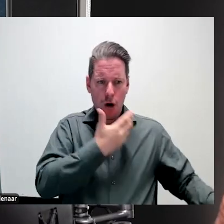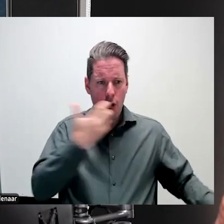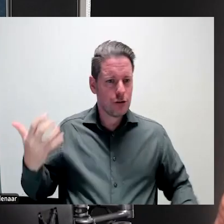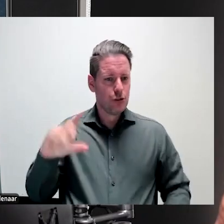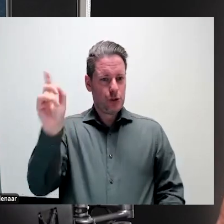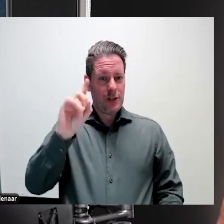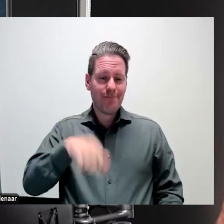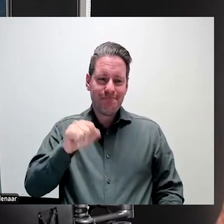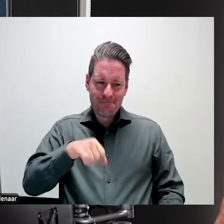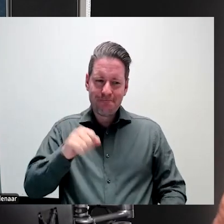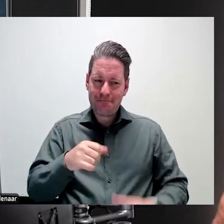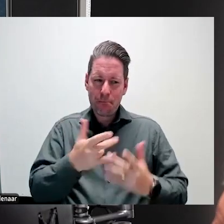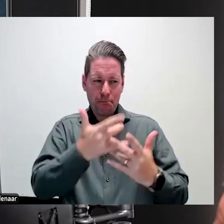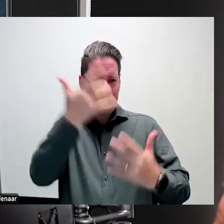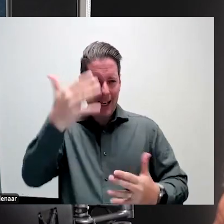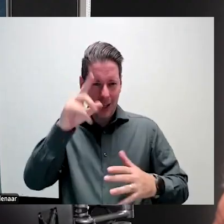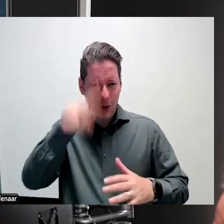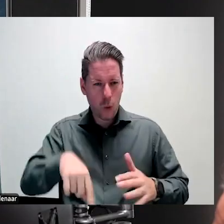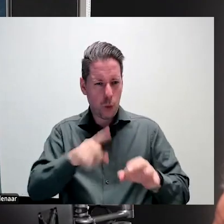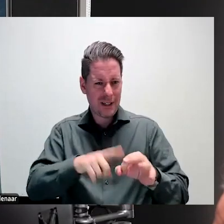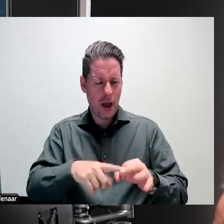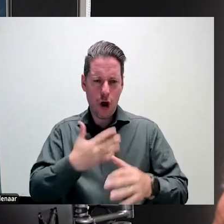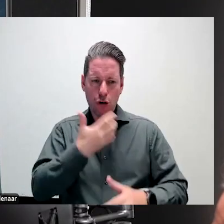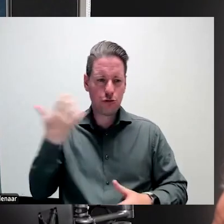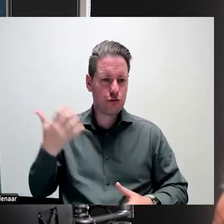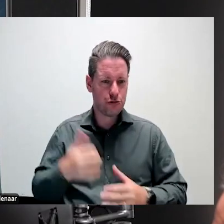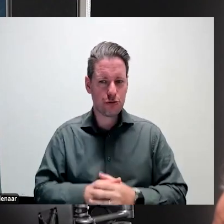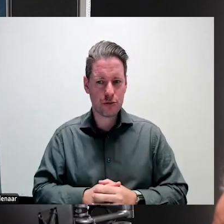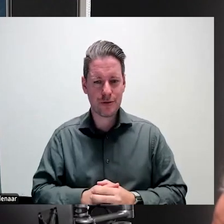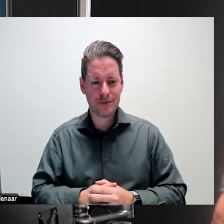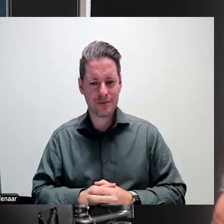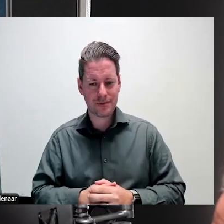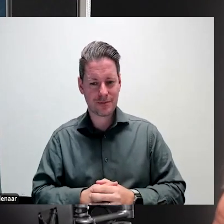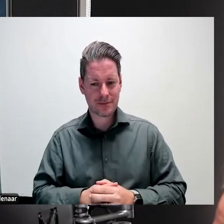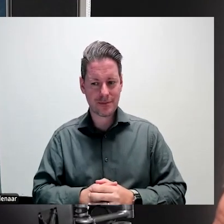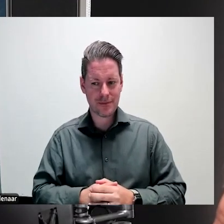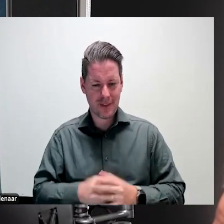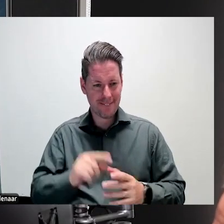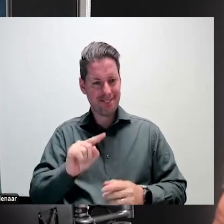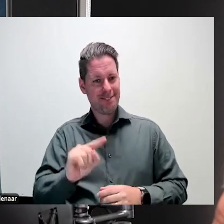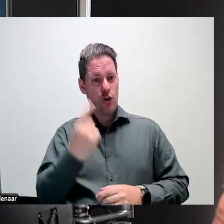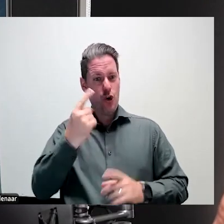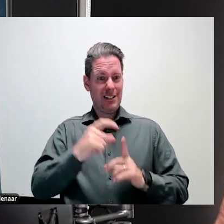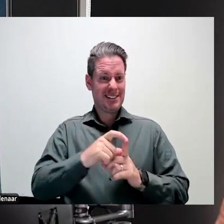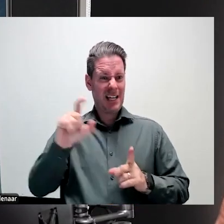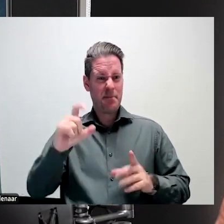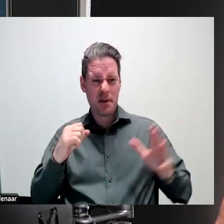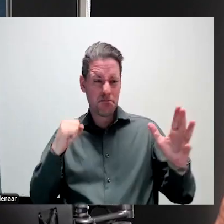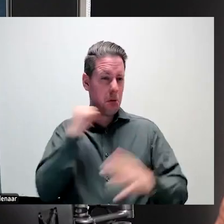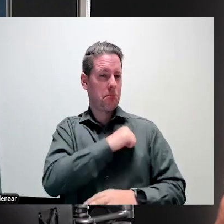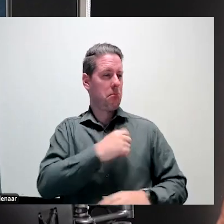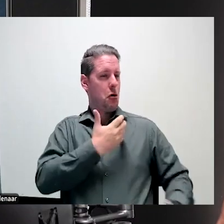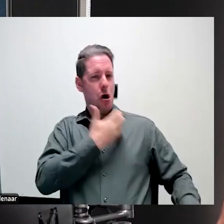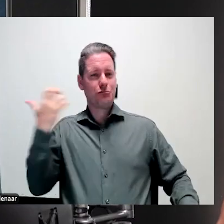very warm in large parts of Queensland. I think, it ticked over the 1st of December and bang.